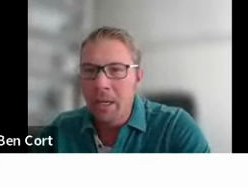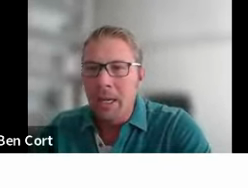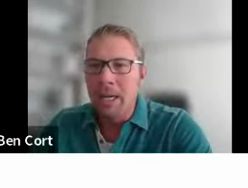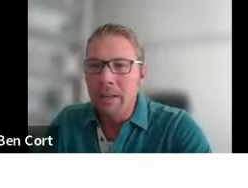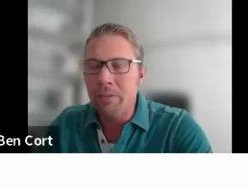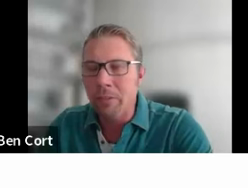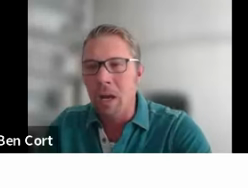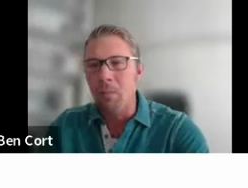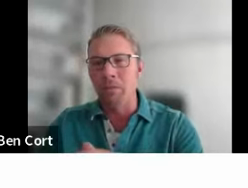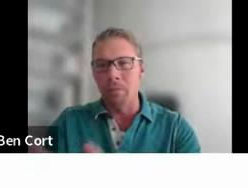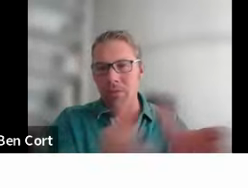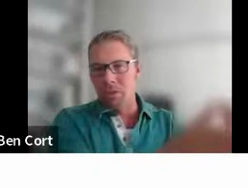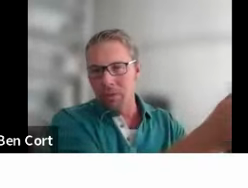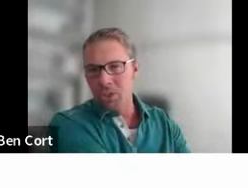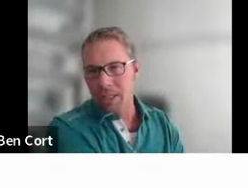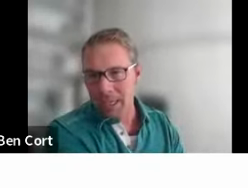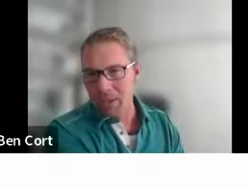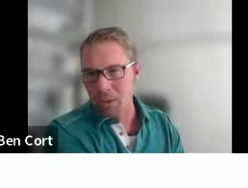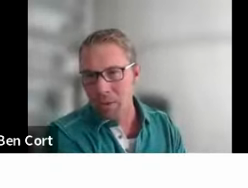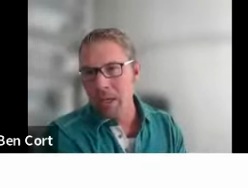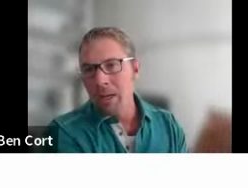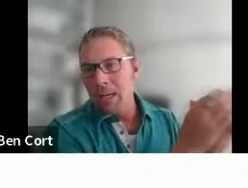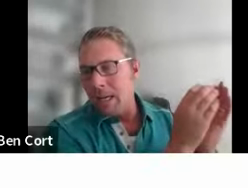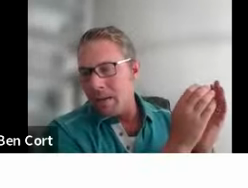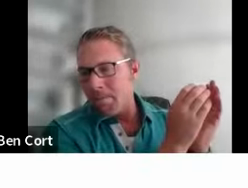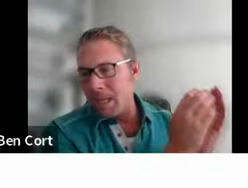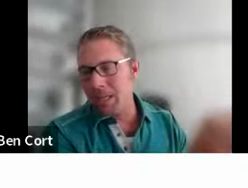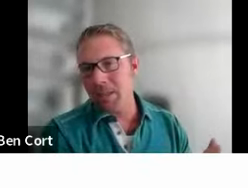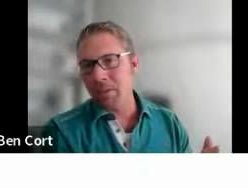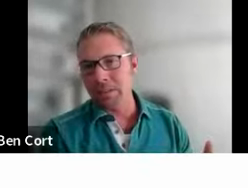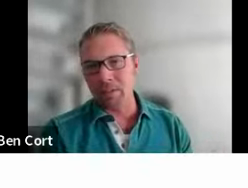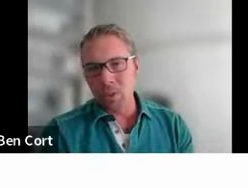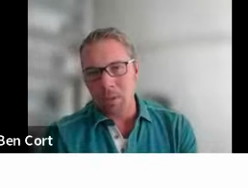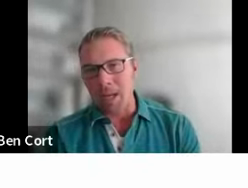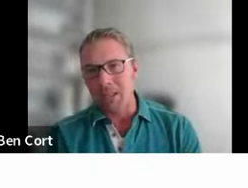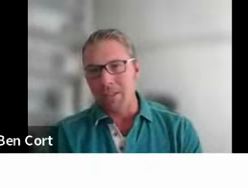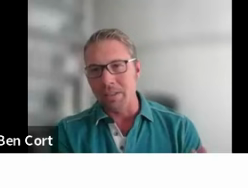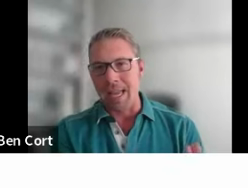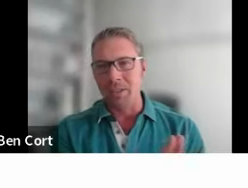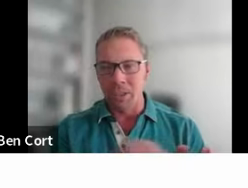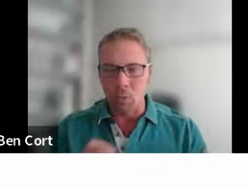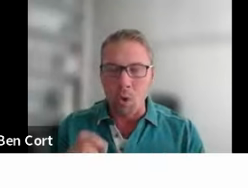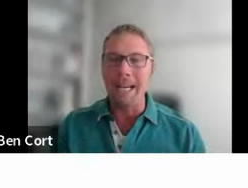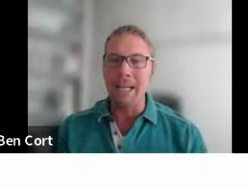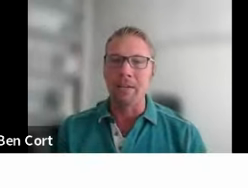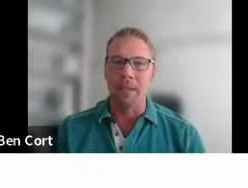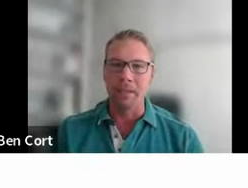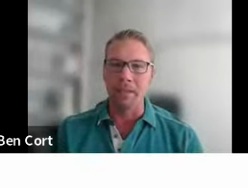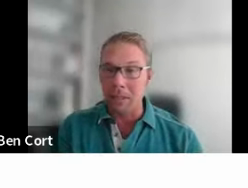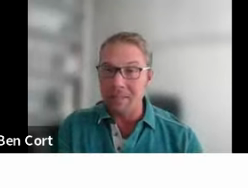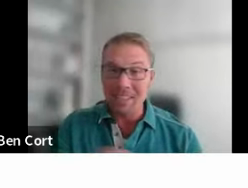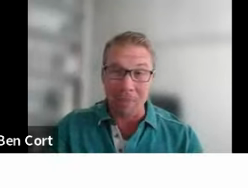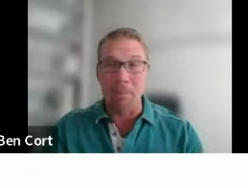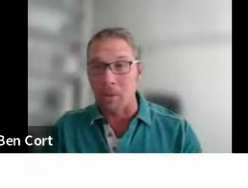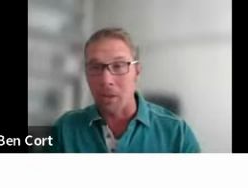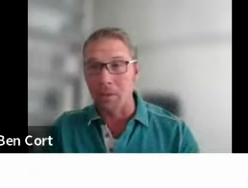shit. And this comes from the stupid shit category. In 1937, you had politicians actually writing things